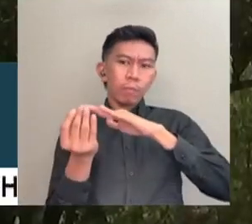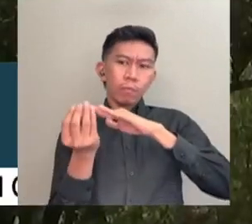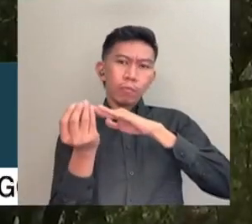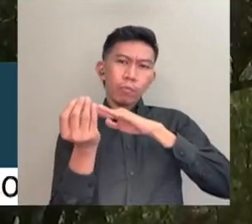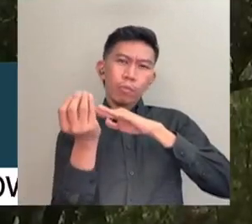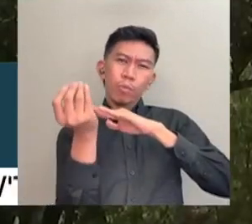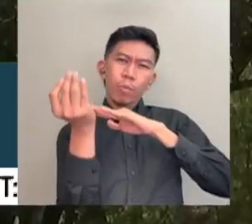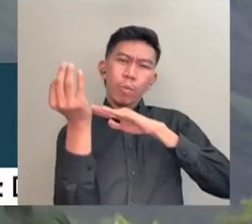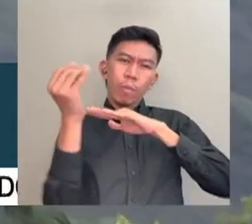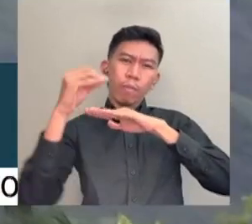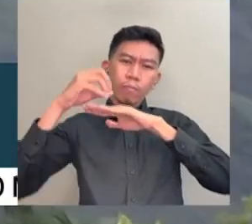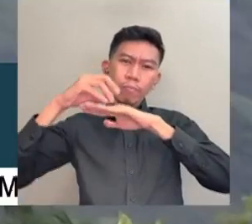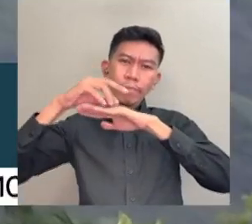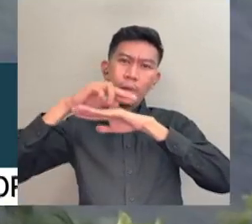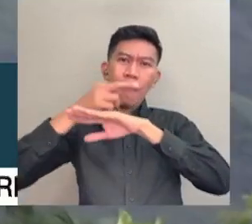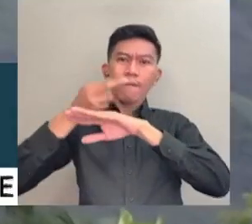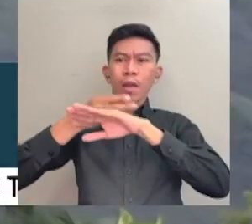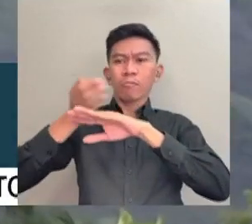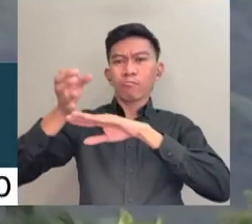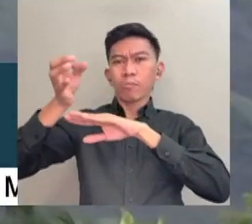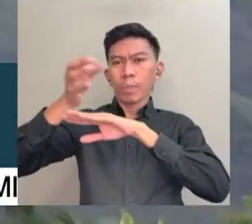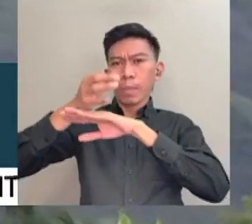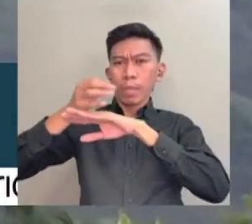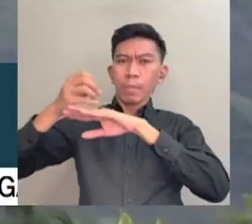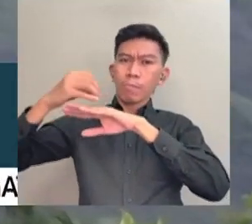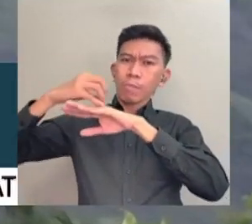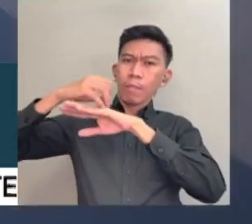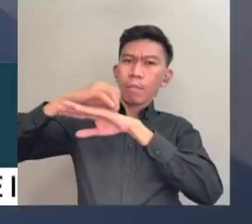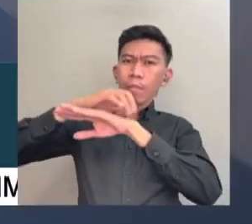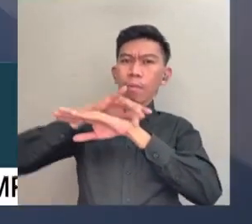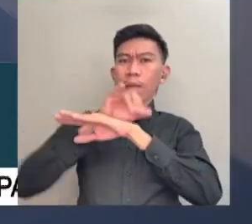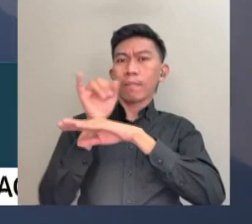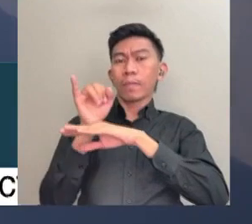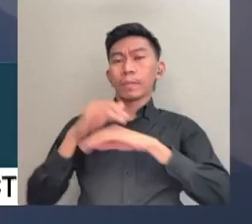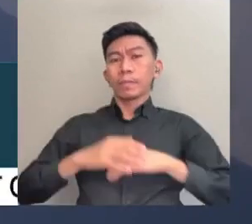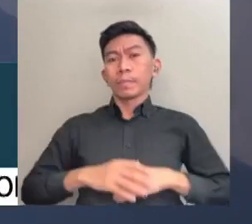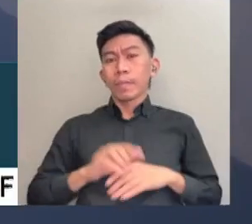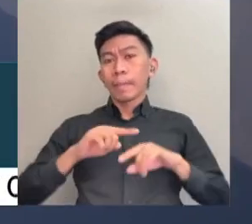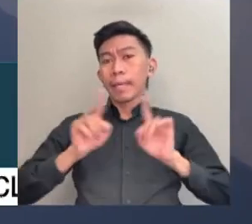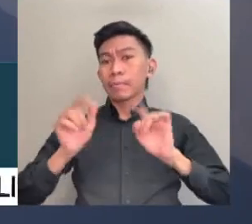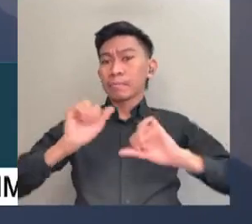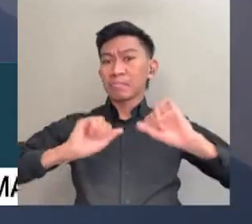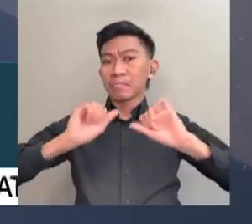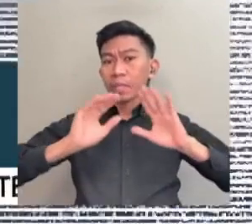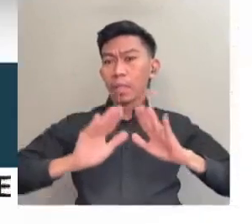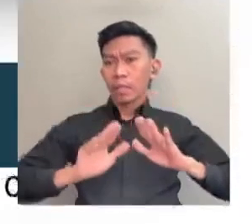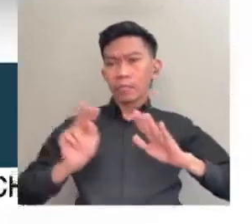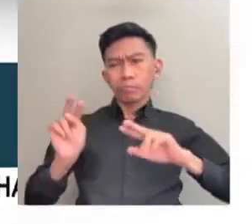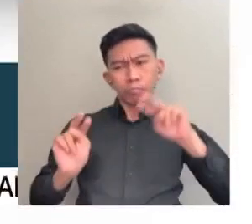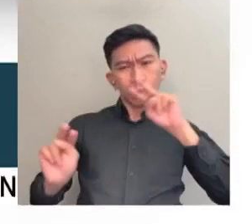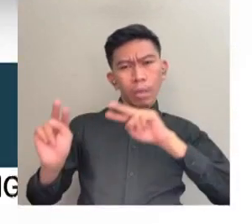lava and rocks. But state volcanologists are not ruling out an explosive eruption.